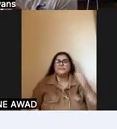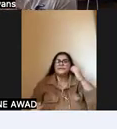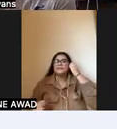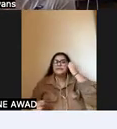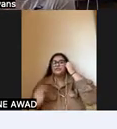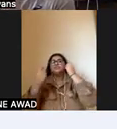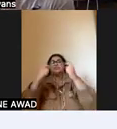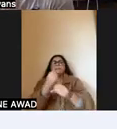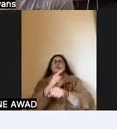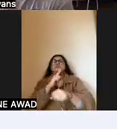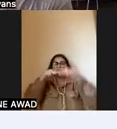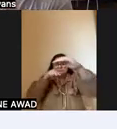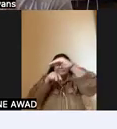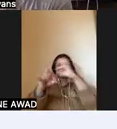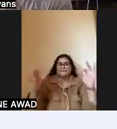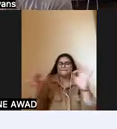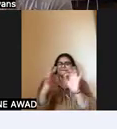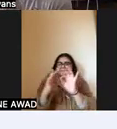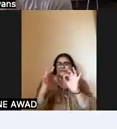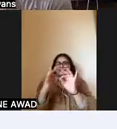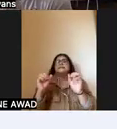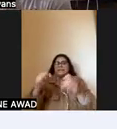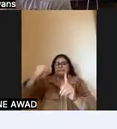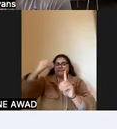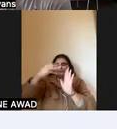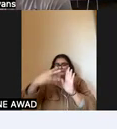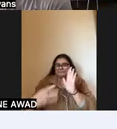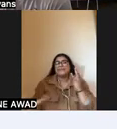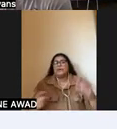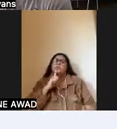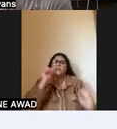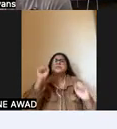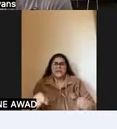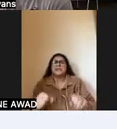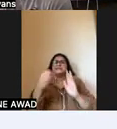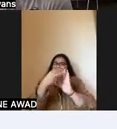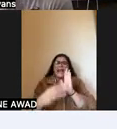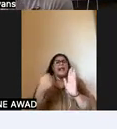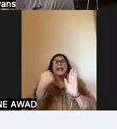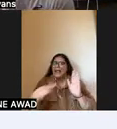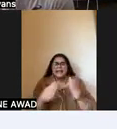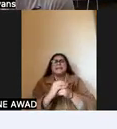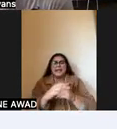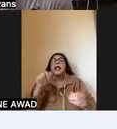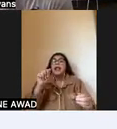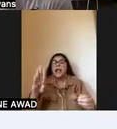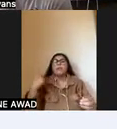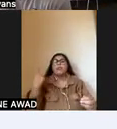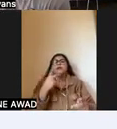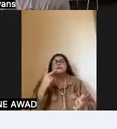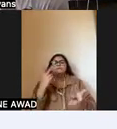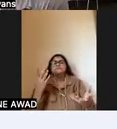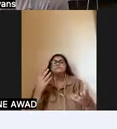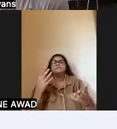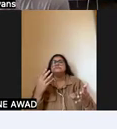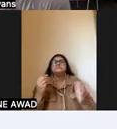in the scanner as well, getting X-rays. So we can scan just about anything. And the lab, we kind of keep it open ended, so we scan kind of